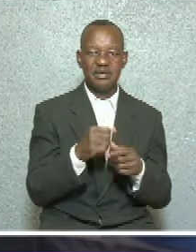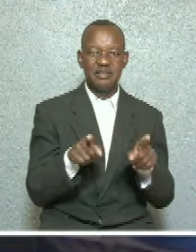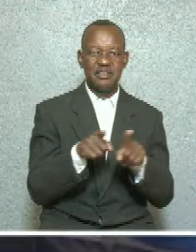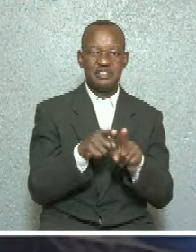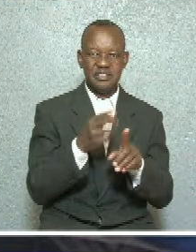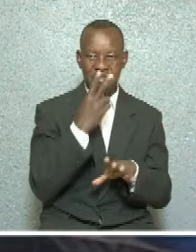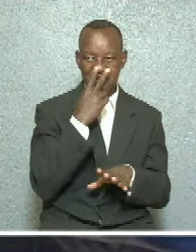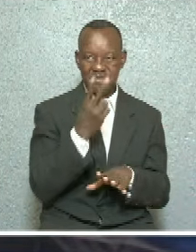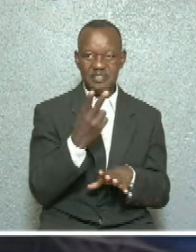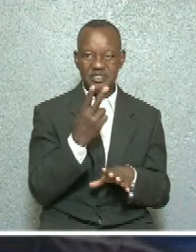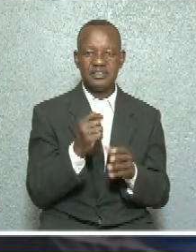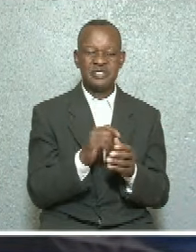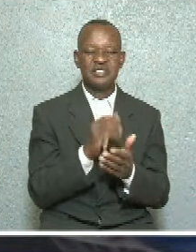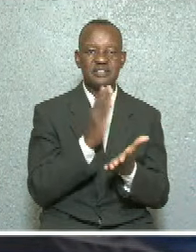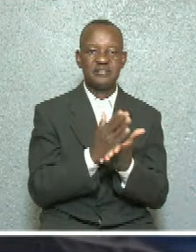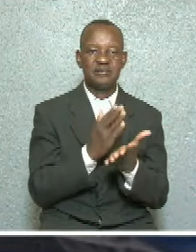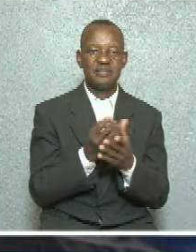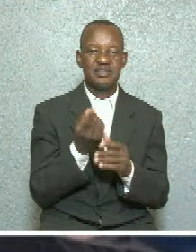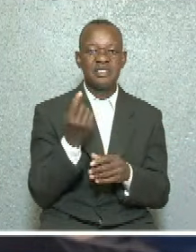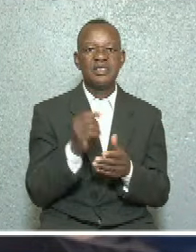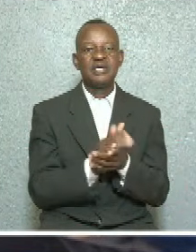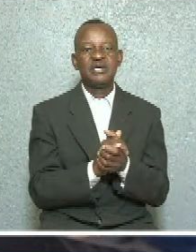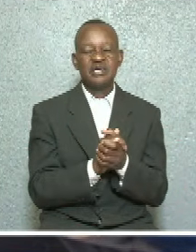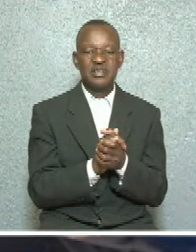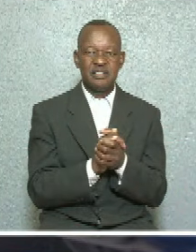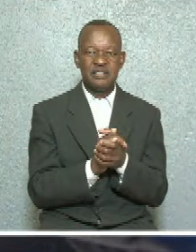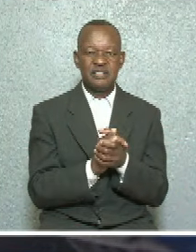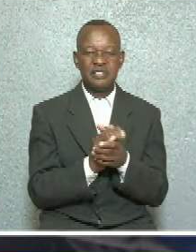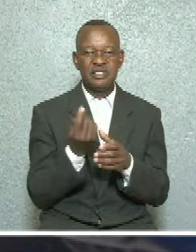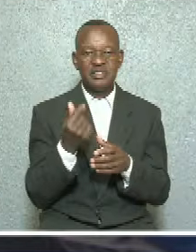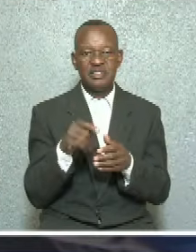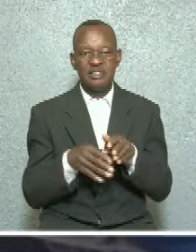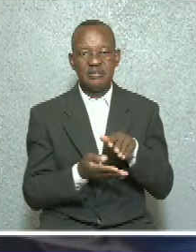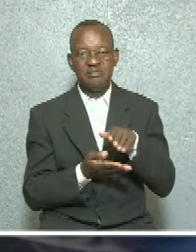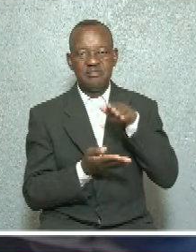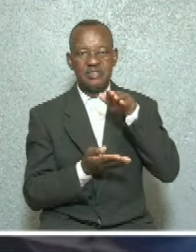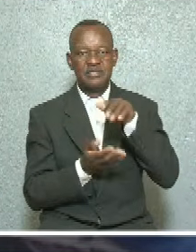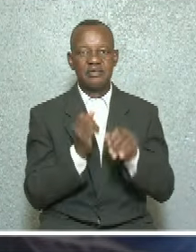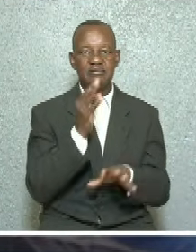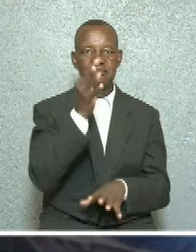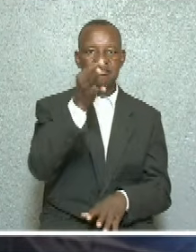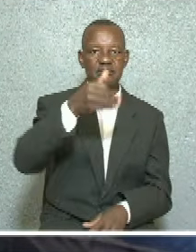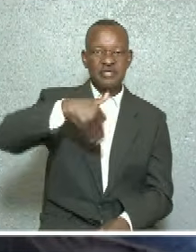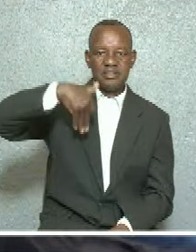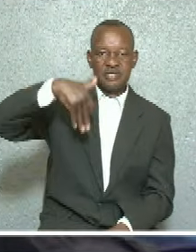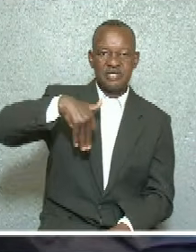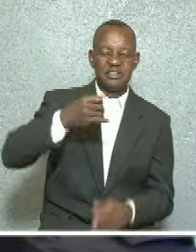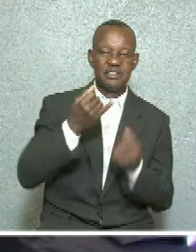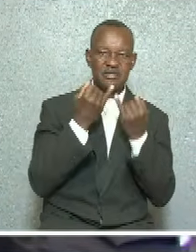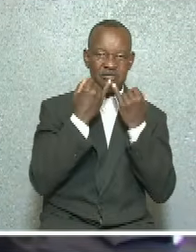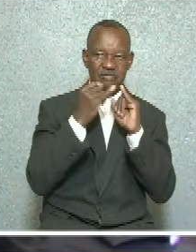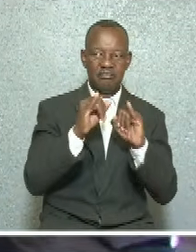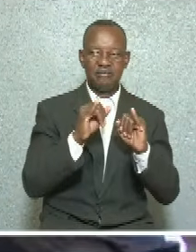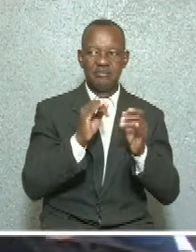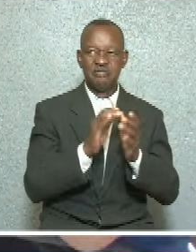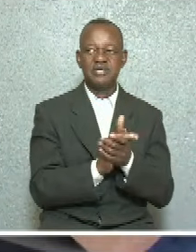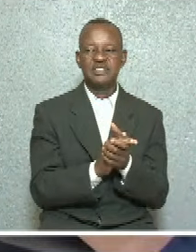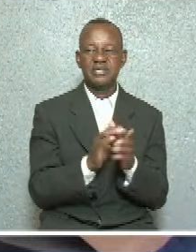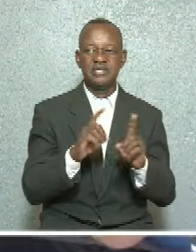in the future of Namibia, and the information sector is in great hands, we can